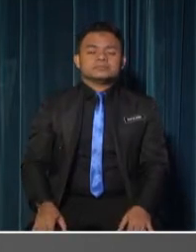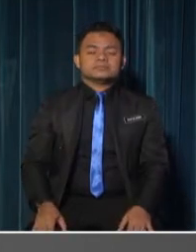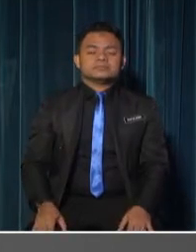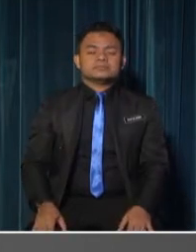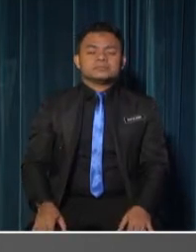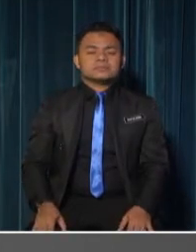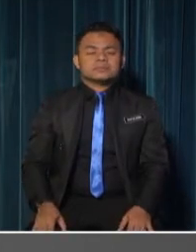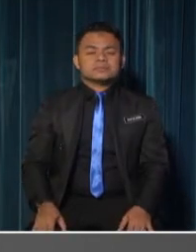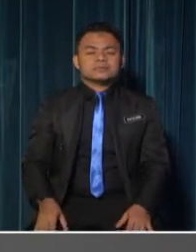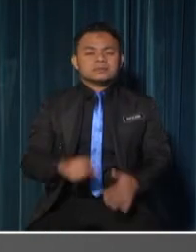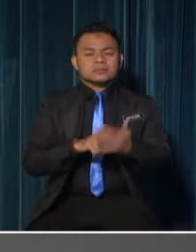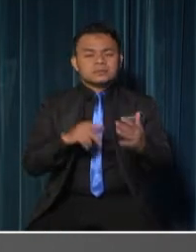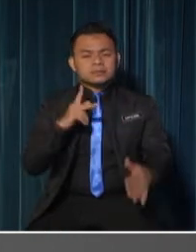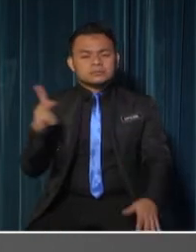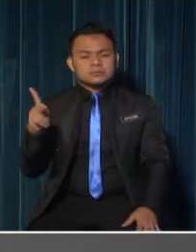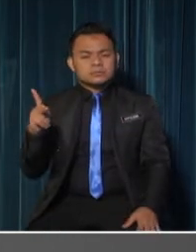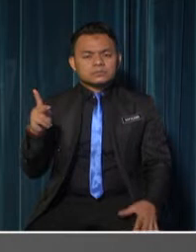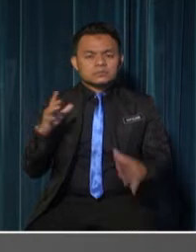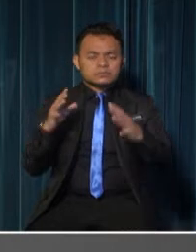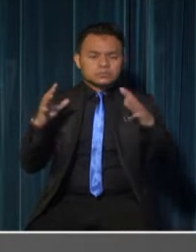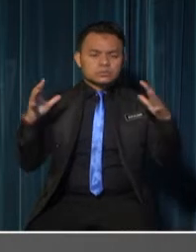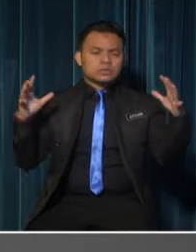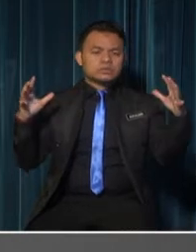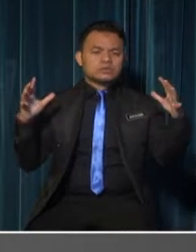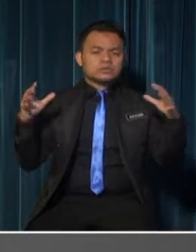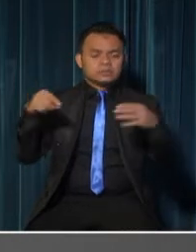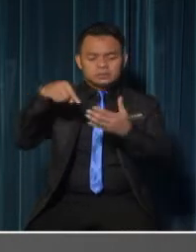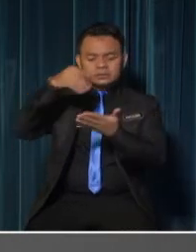What is that giant thing in the middle?